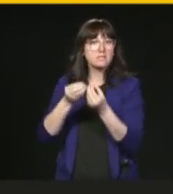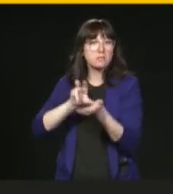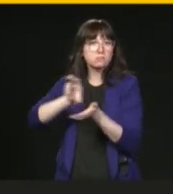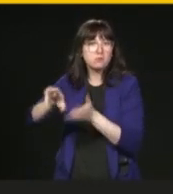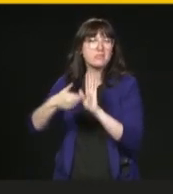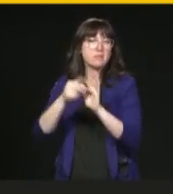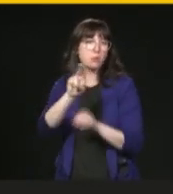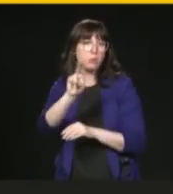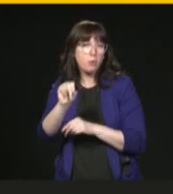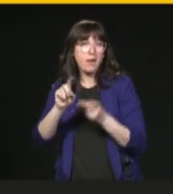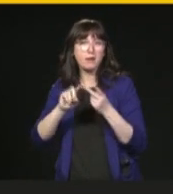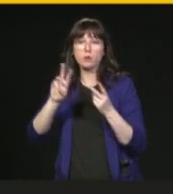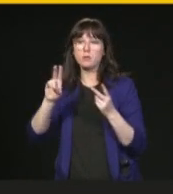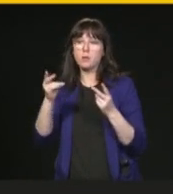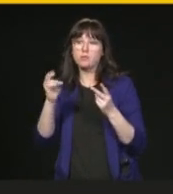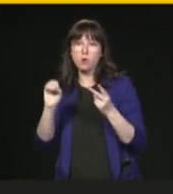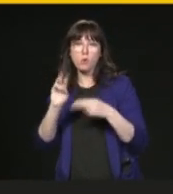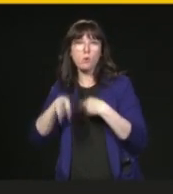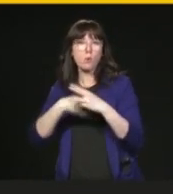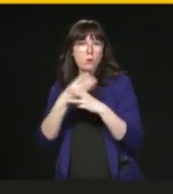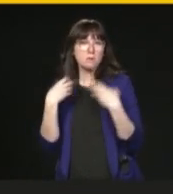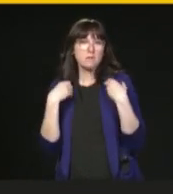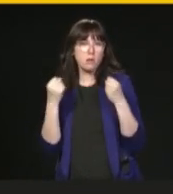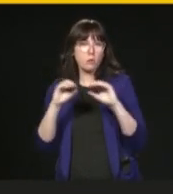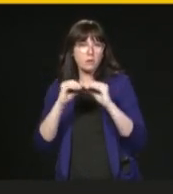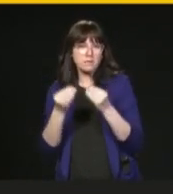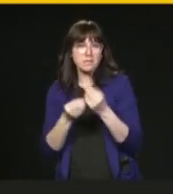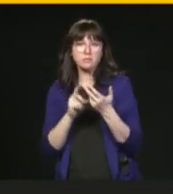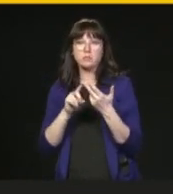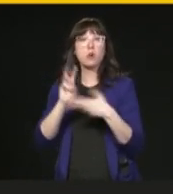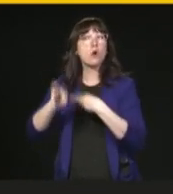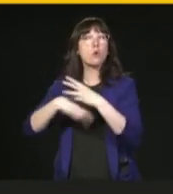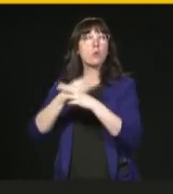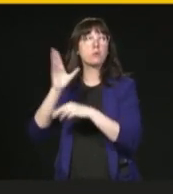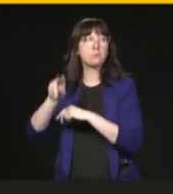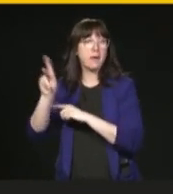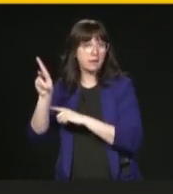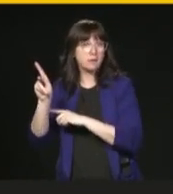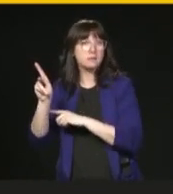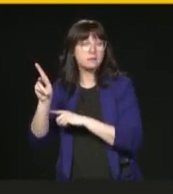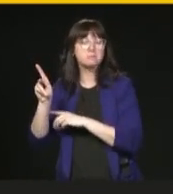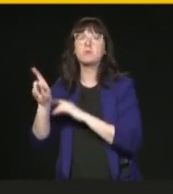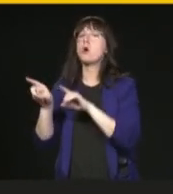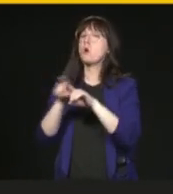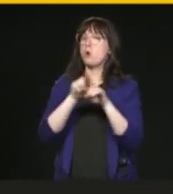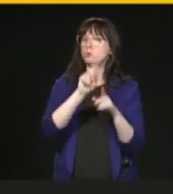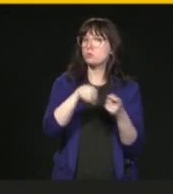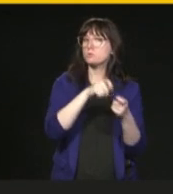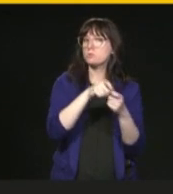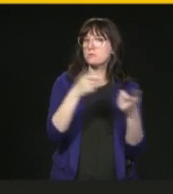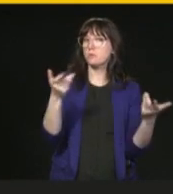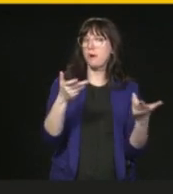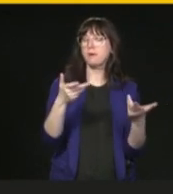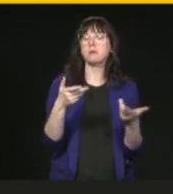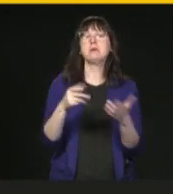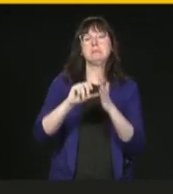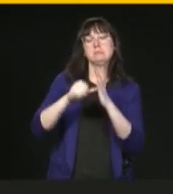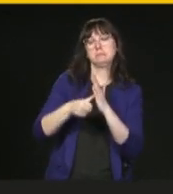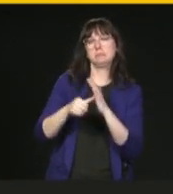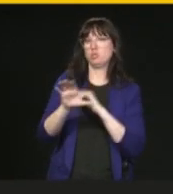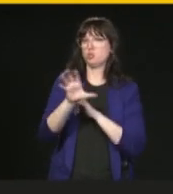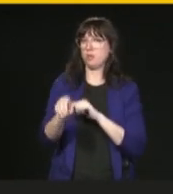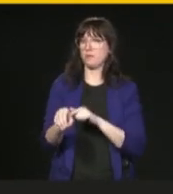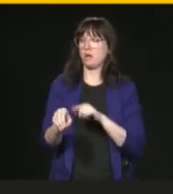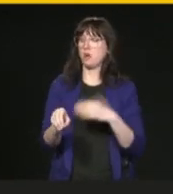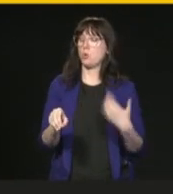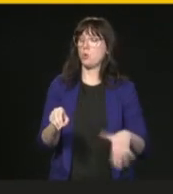the UN or the WHO or the World Bank. We also specifically talked about the challenges facing Africa